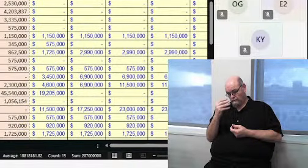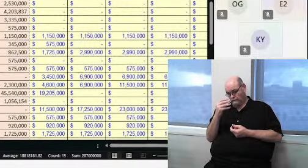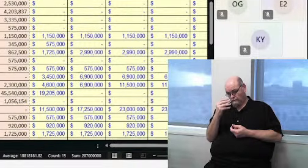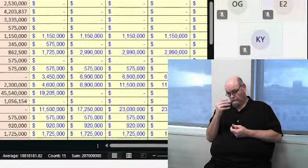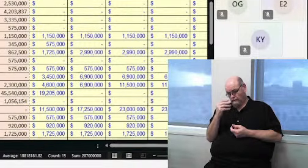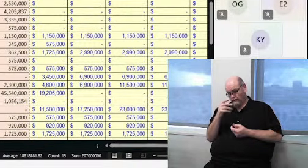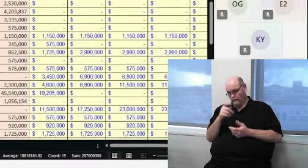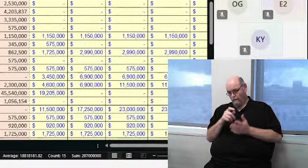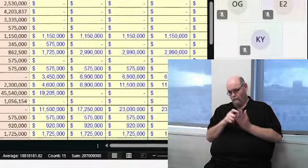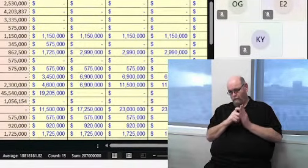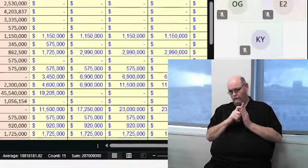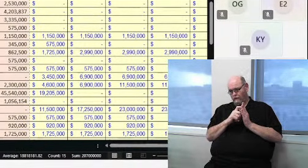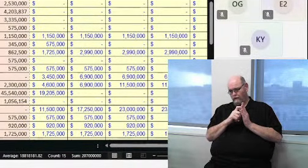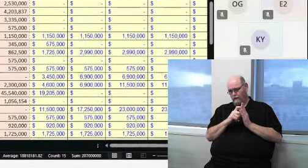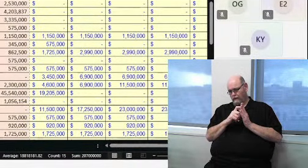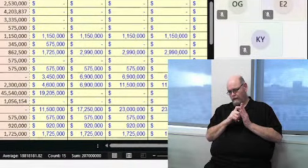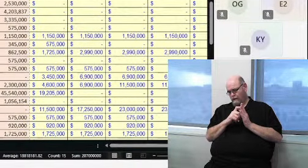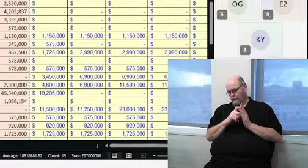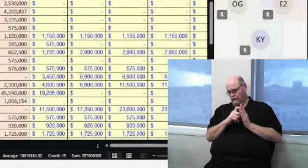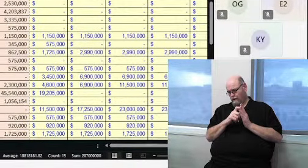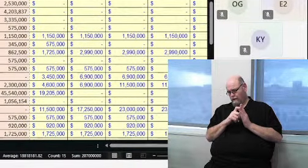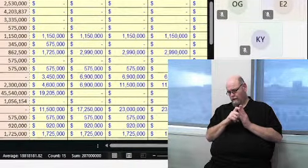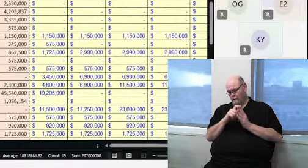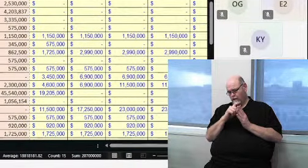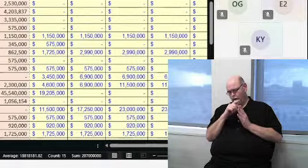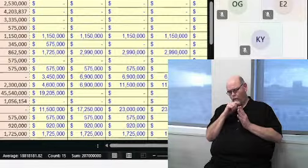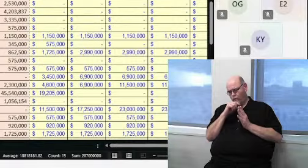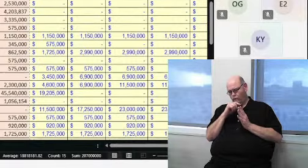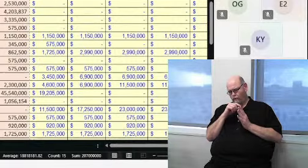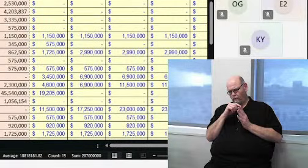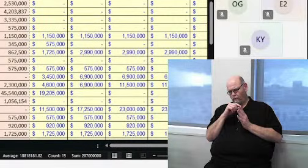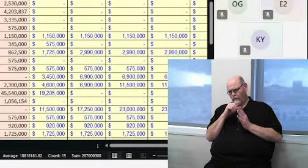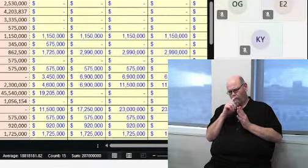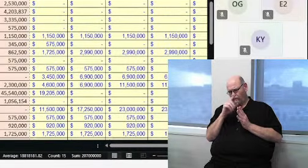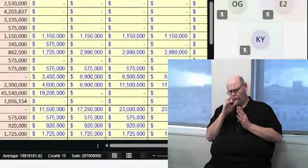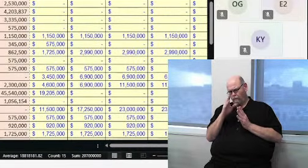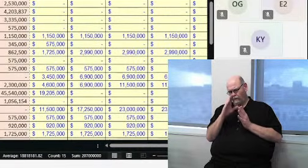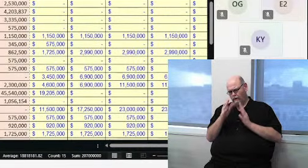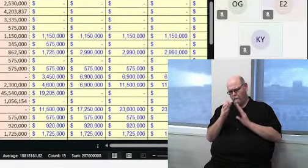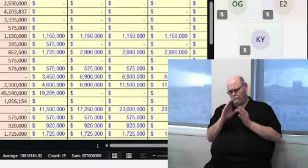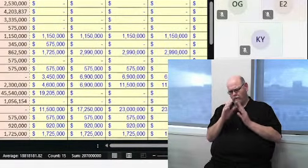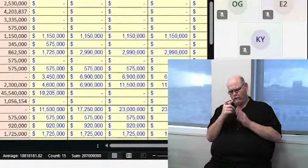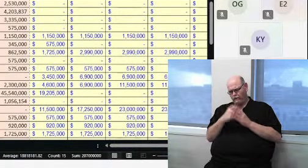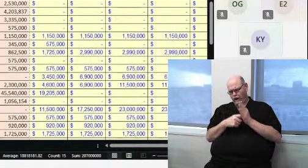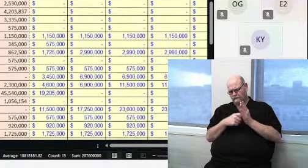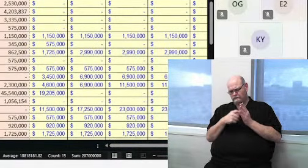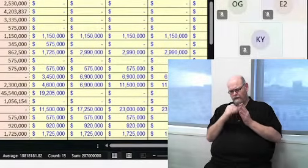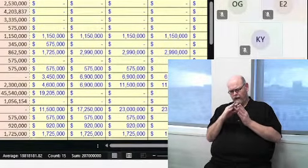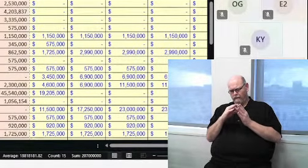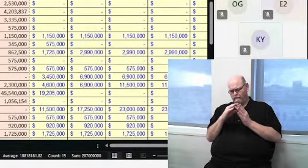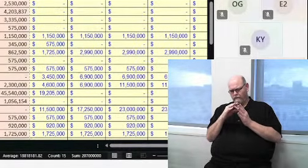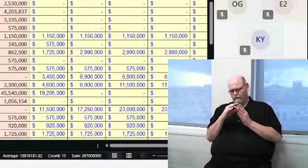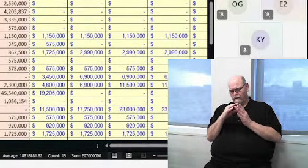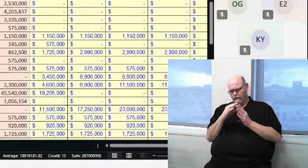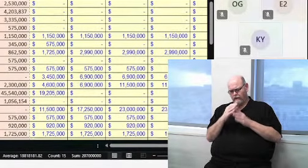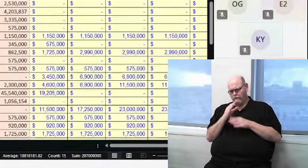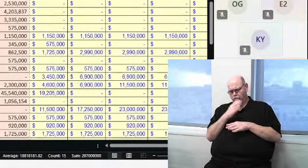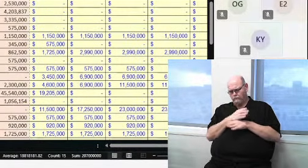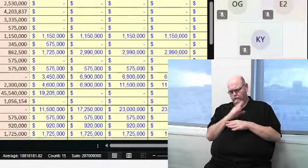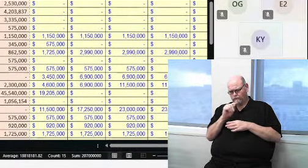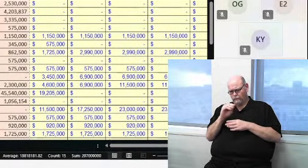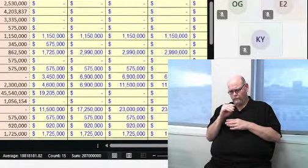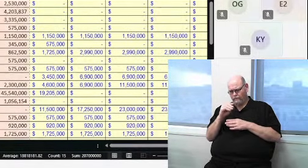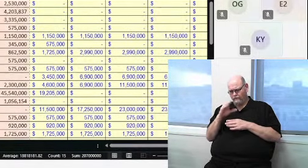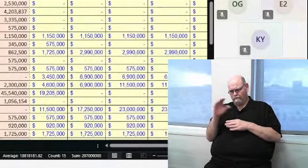114 and regarding specifically the who is to bear the cost of the improvement to the feeder when